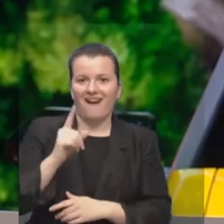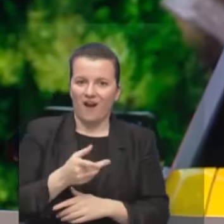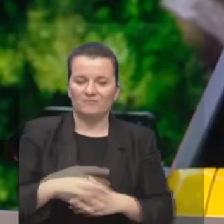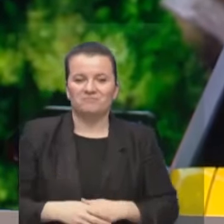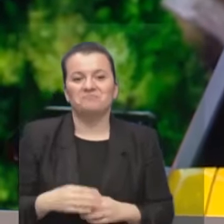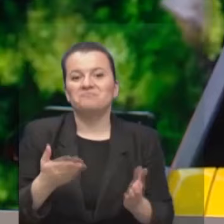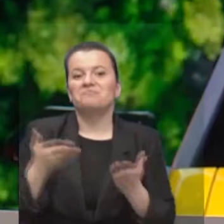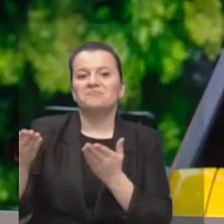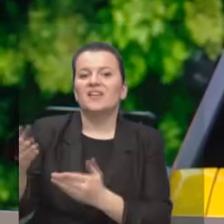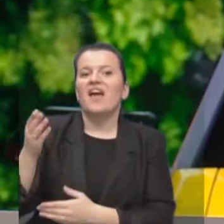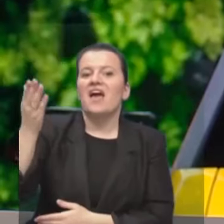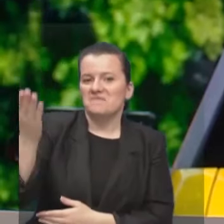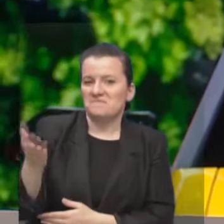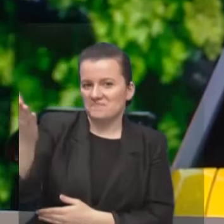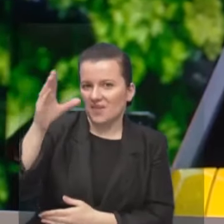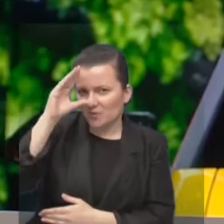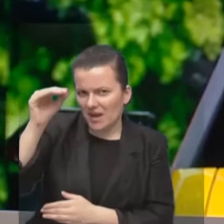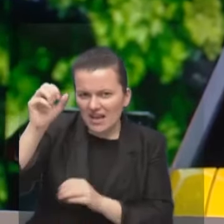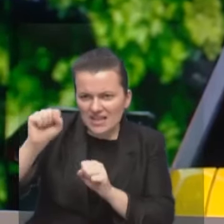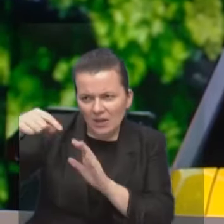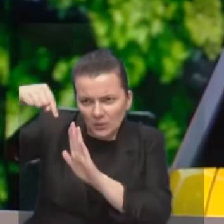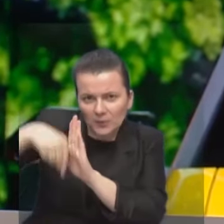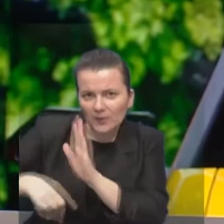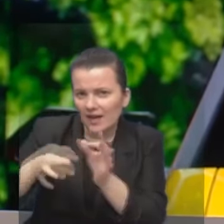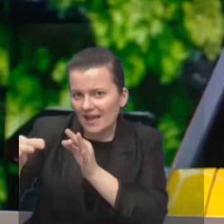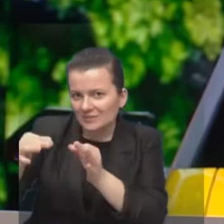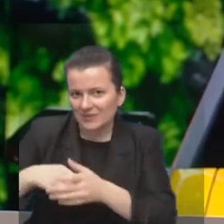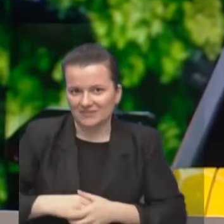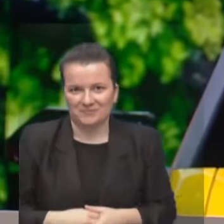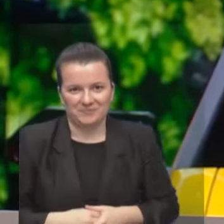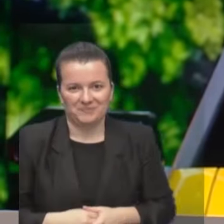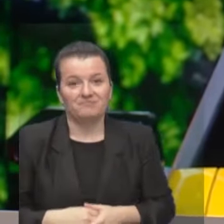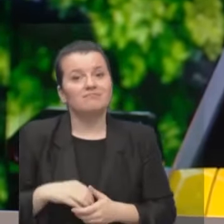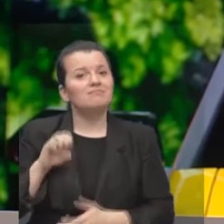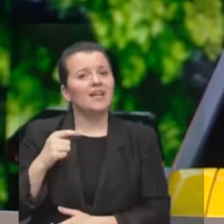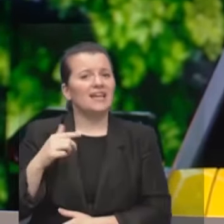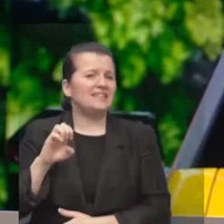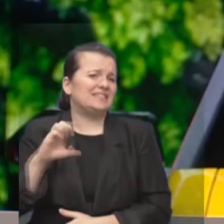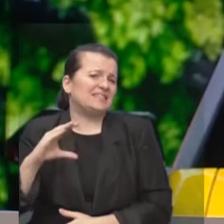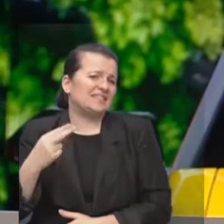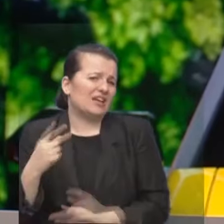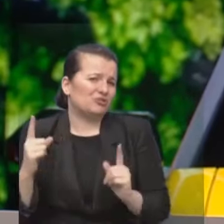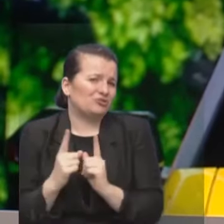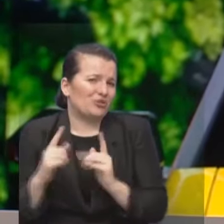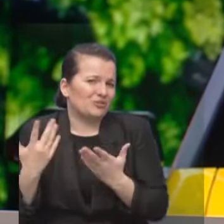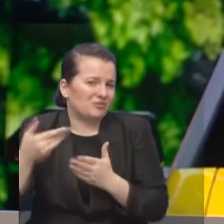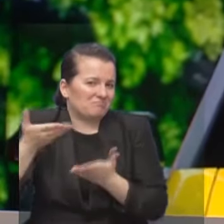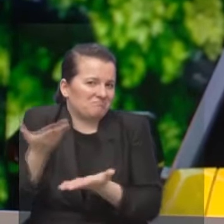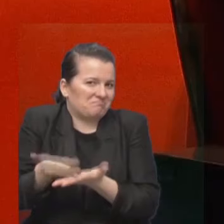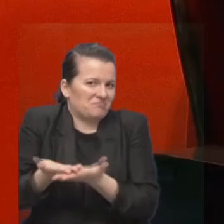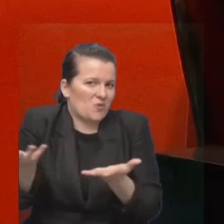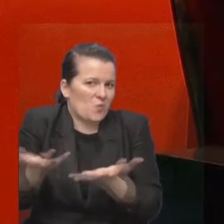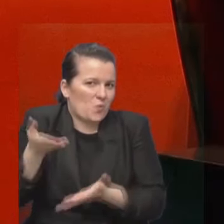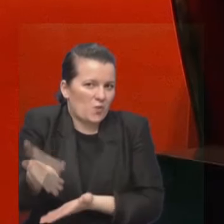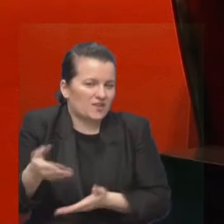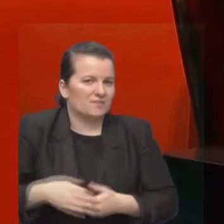more, but that, in a nutshell, is what it's all about. Now, I would like to point out